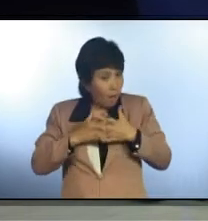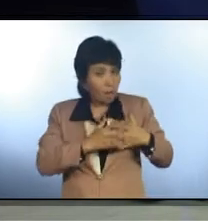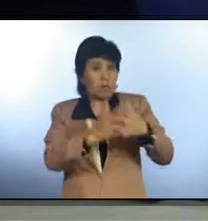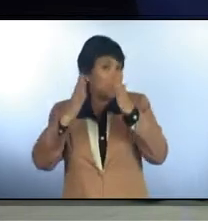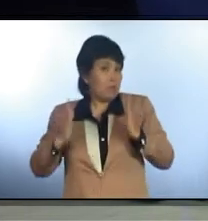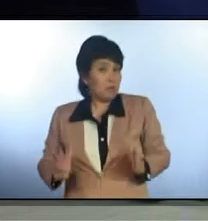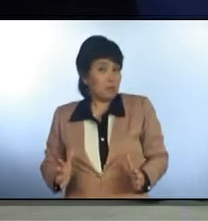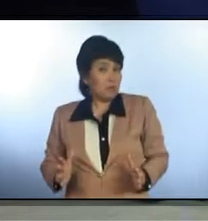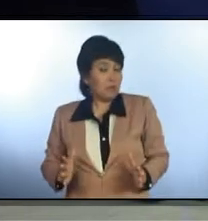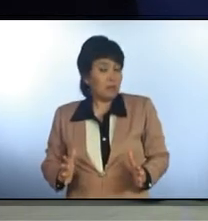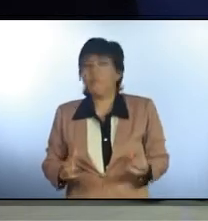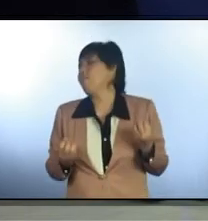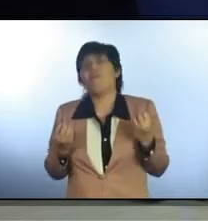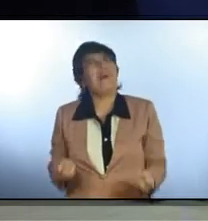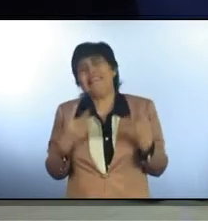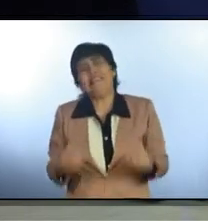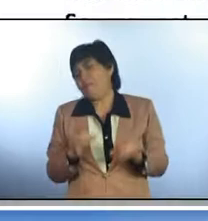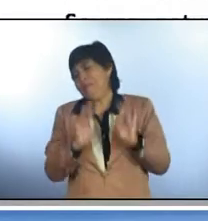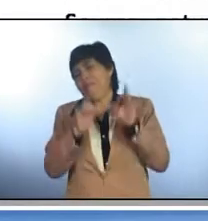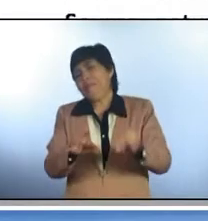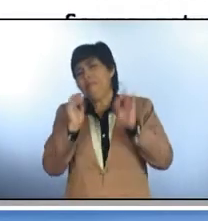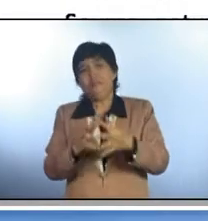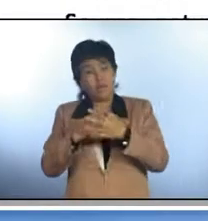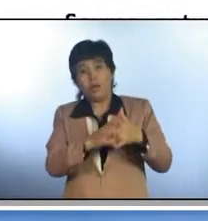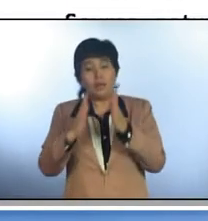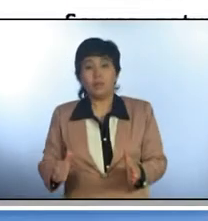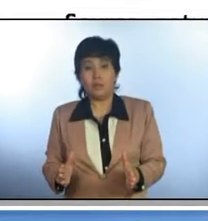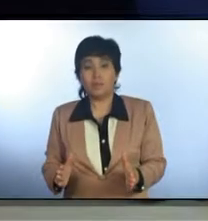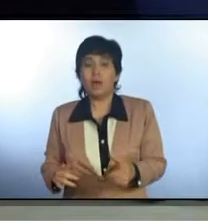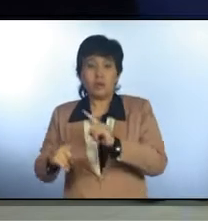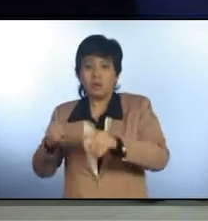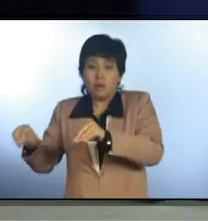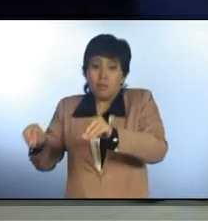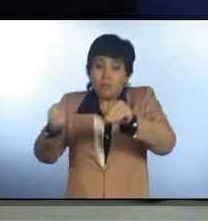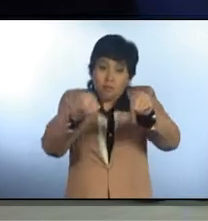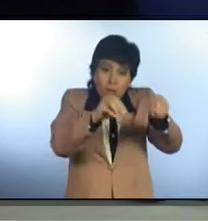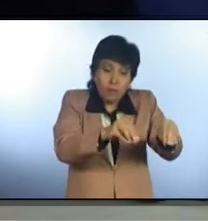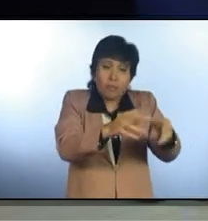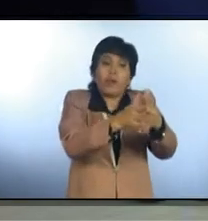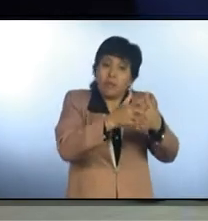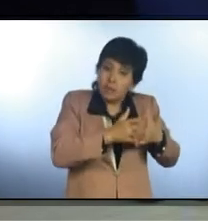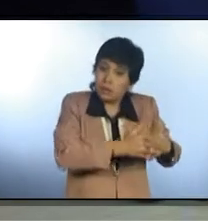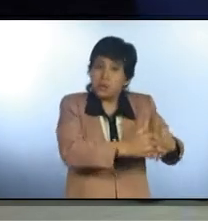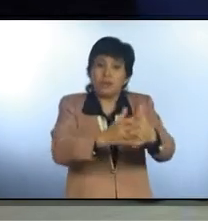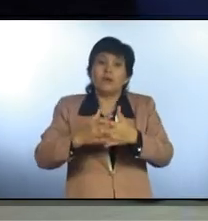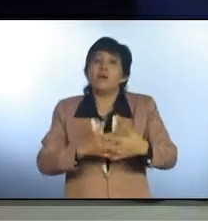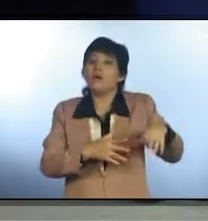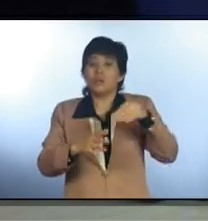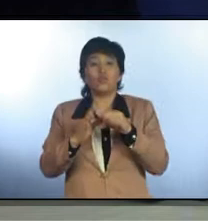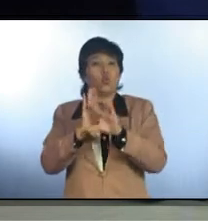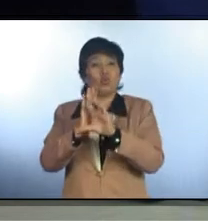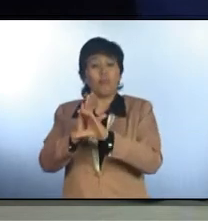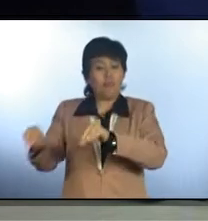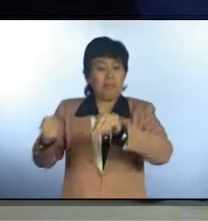America so much. But let's say if I have moved since young, if I've moved to America at the age of